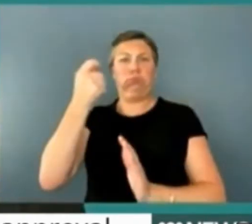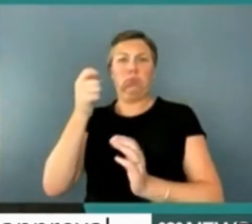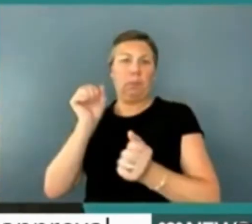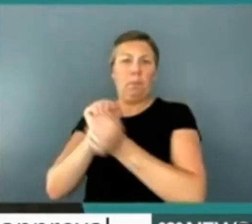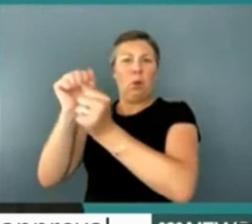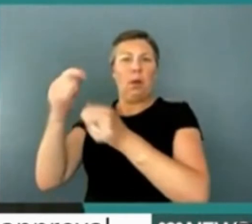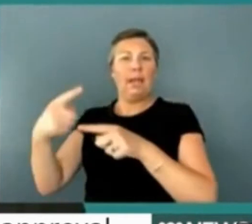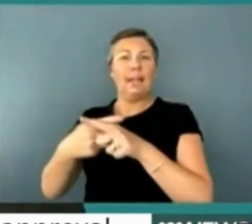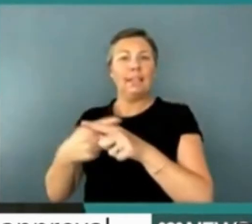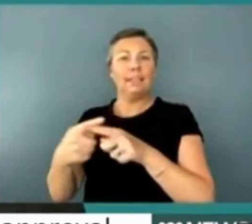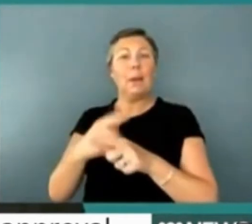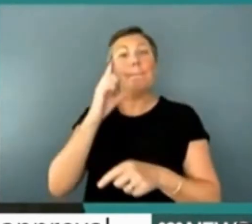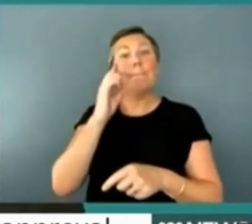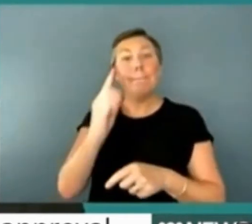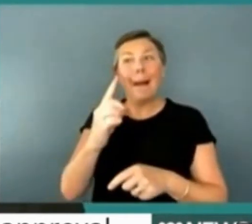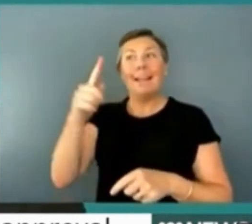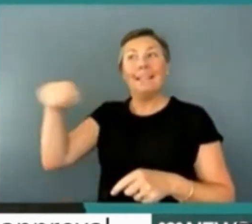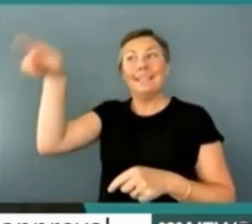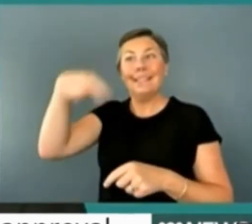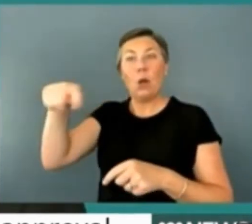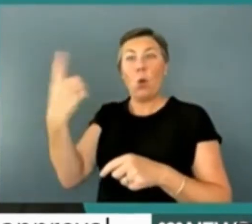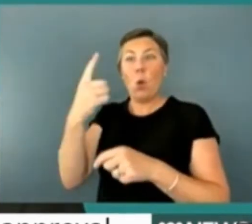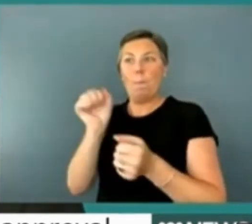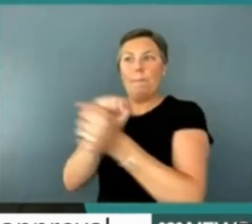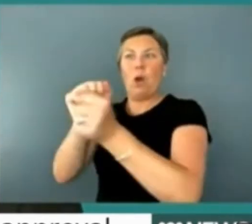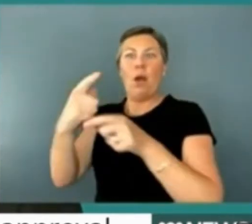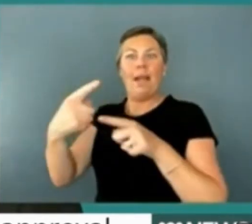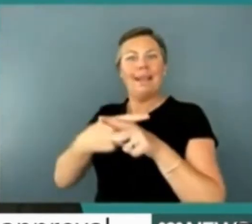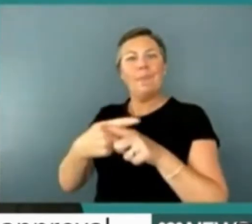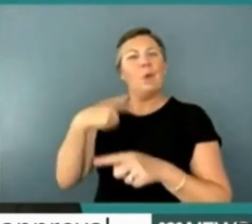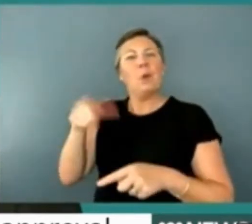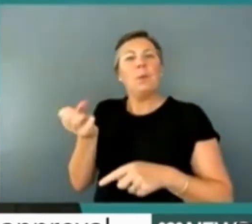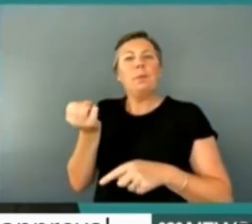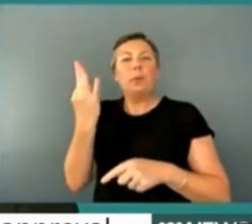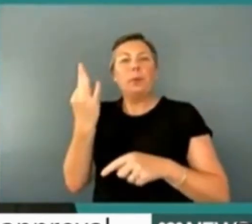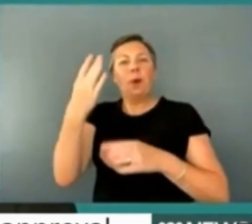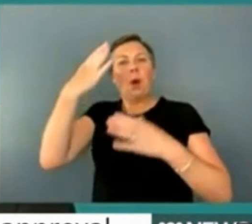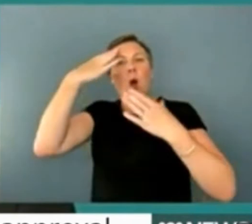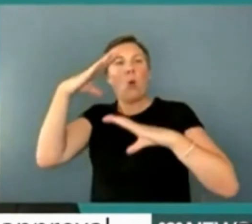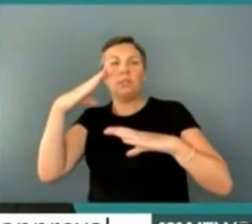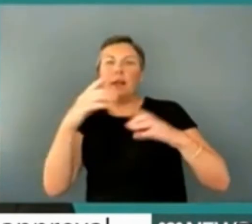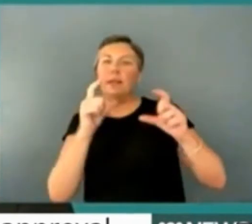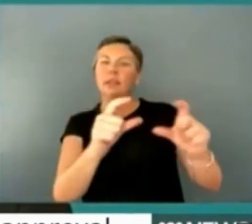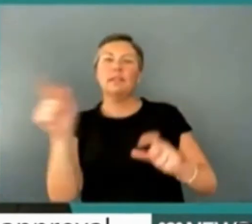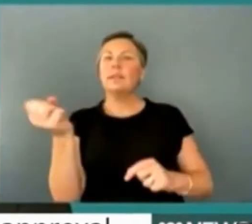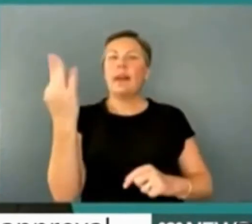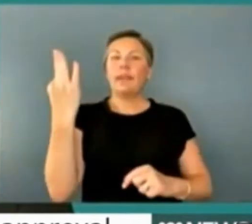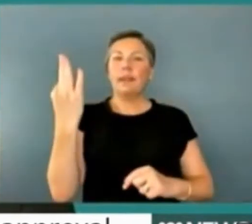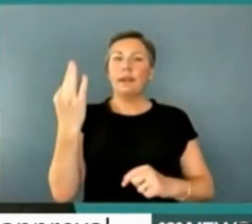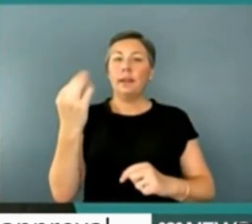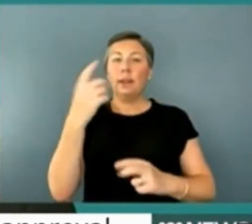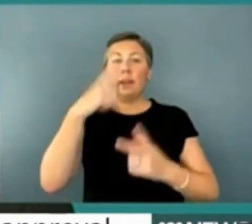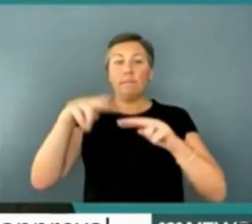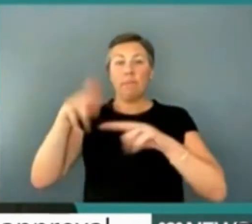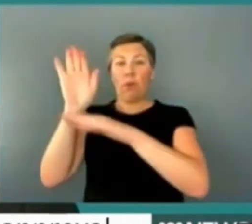for international arrivals, and so that's certainly a very big difference here. It was one of those first and early and